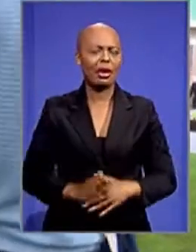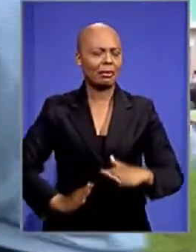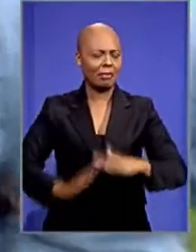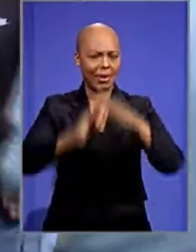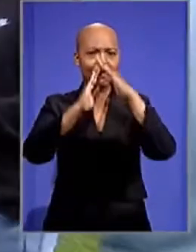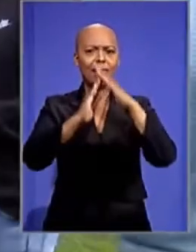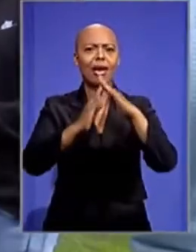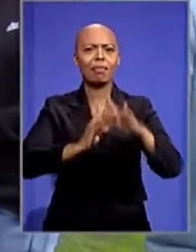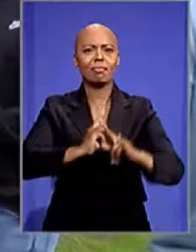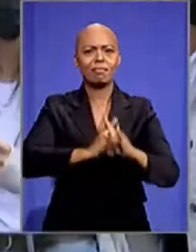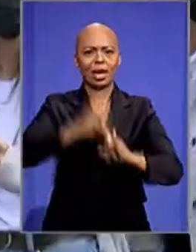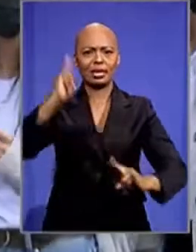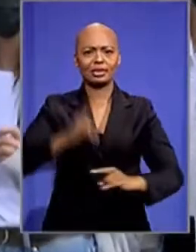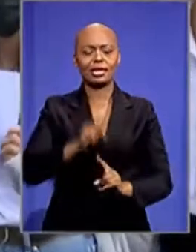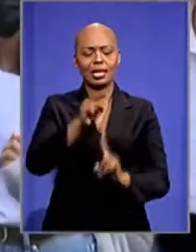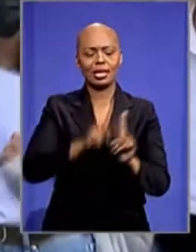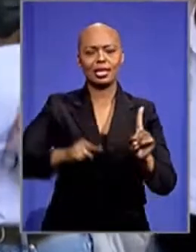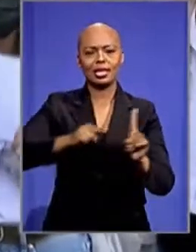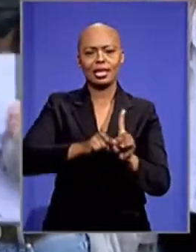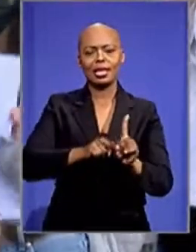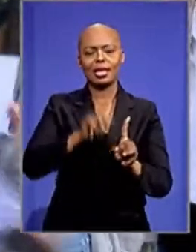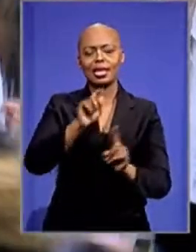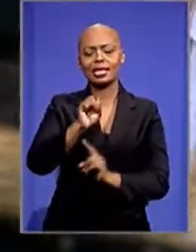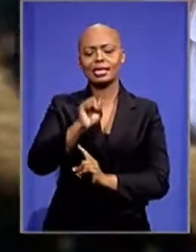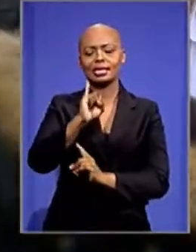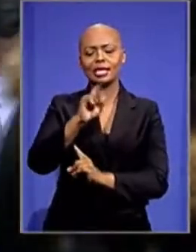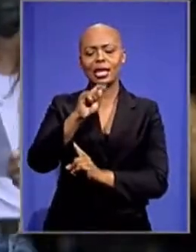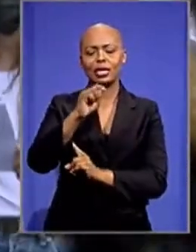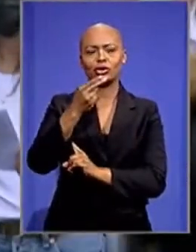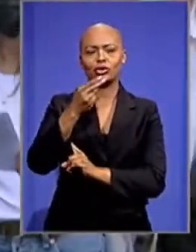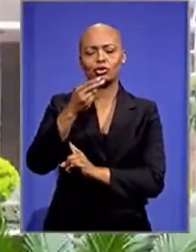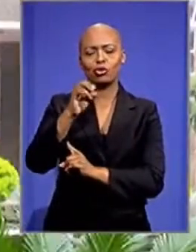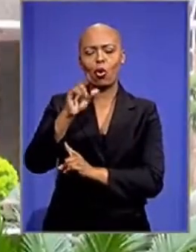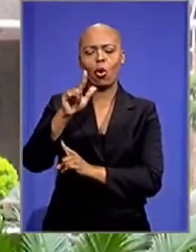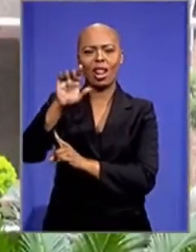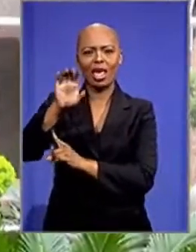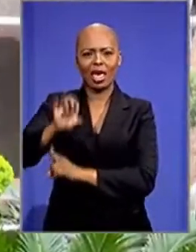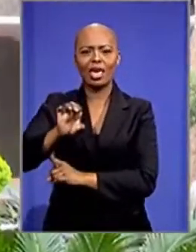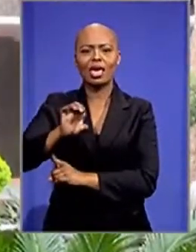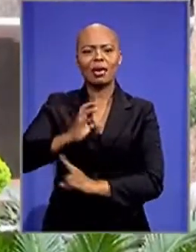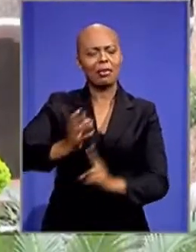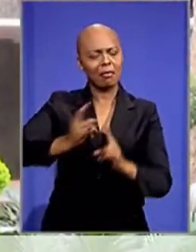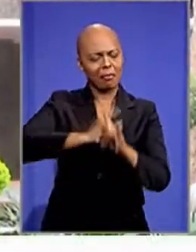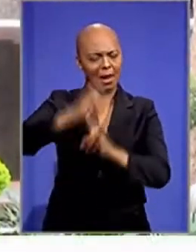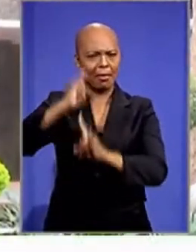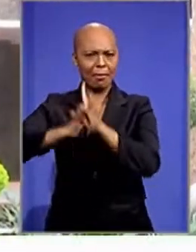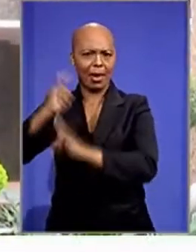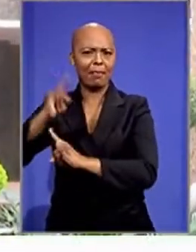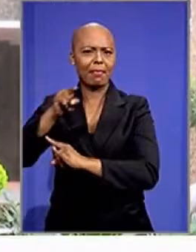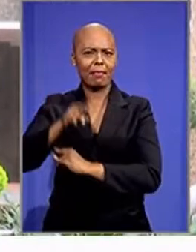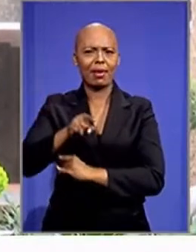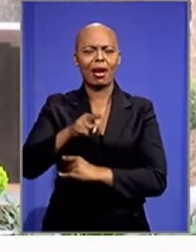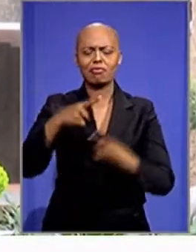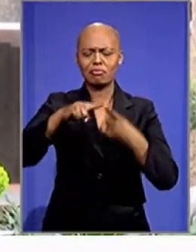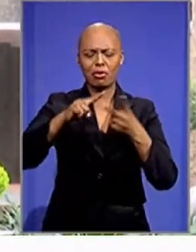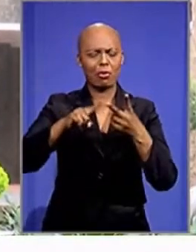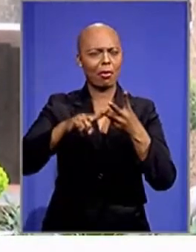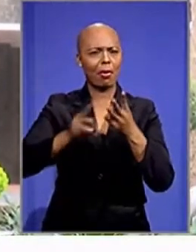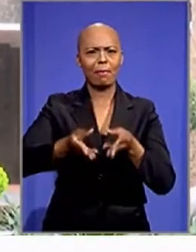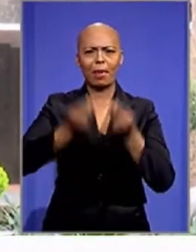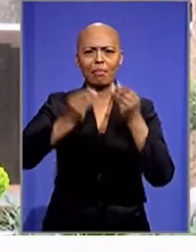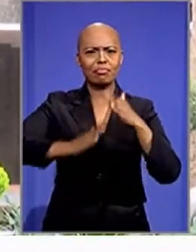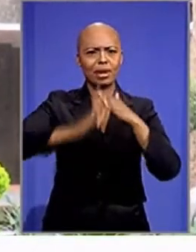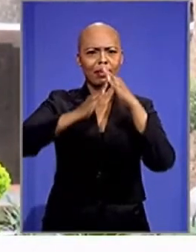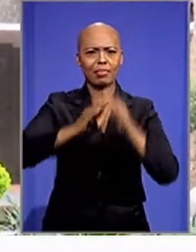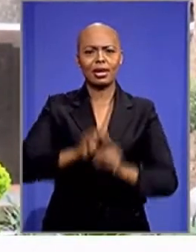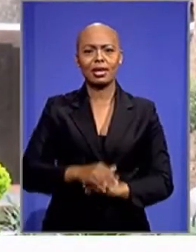Sithole ya fumaneng dinaledi tse tsheletseng o batla ho etsa dithuto tsa molao. To be honest, it's a lot of hard work, dedication, making